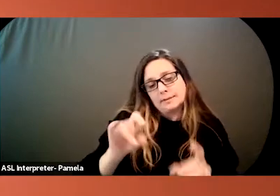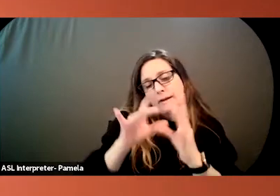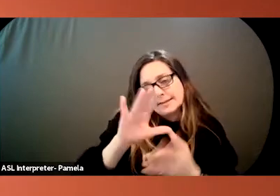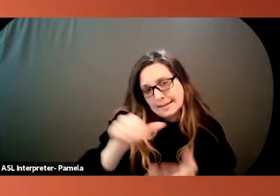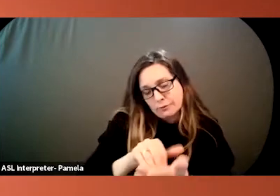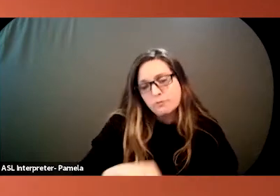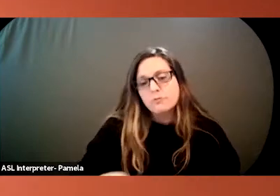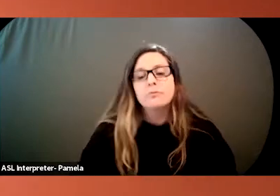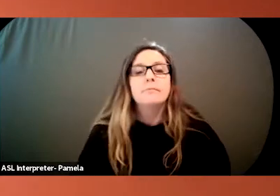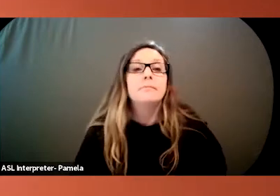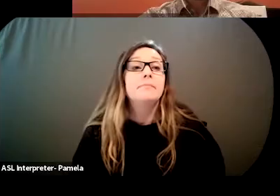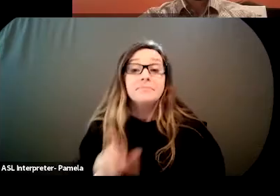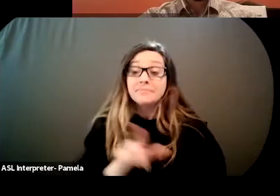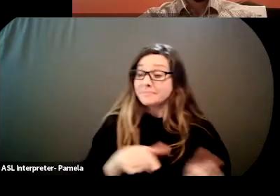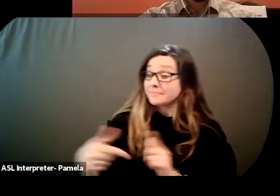begin, Jennifer.